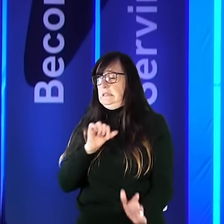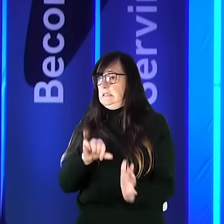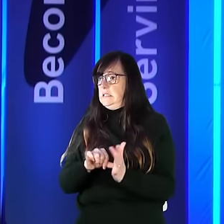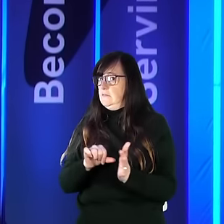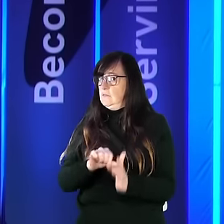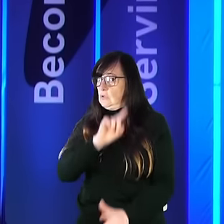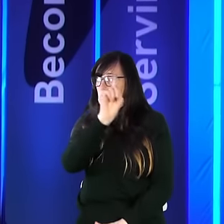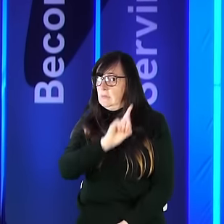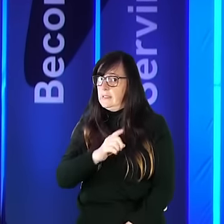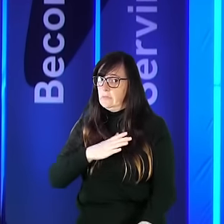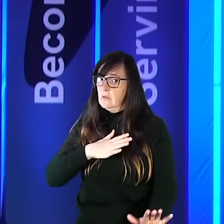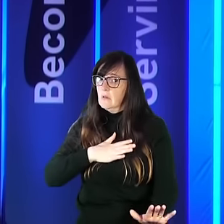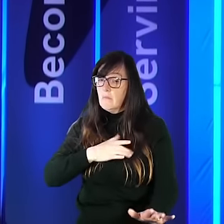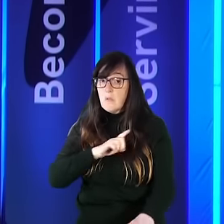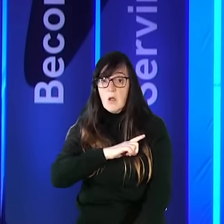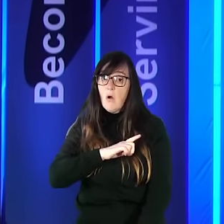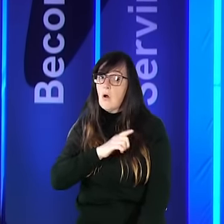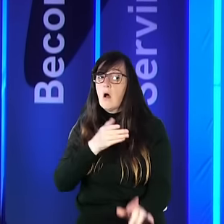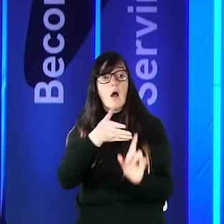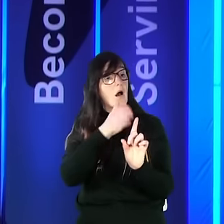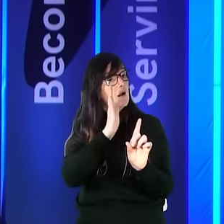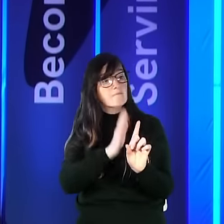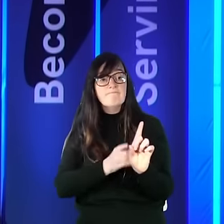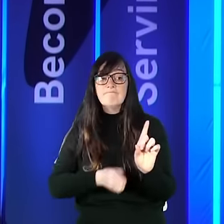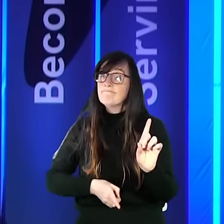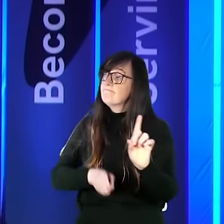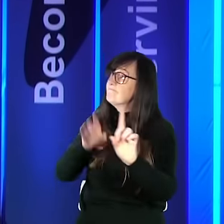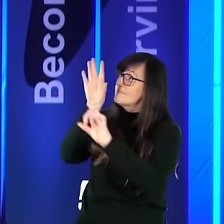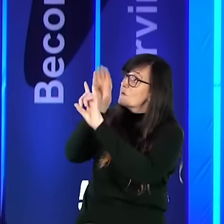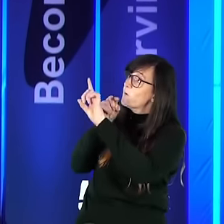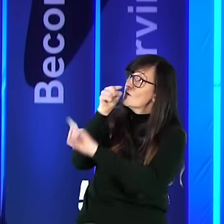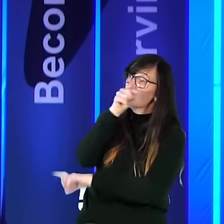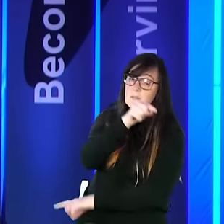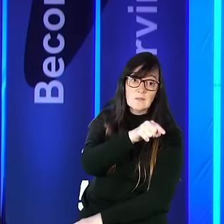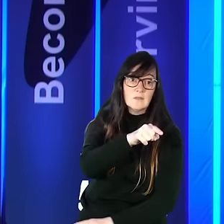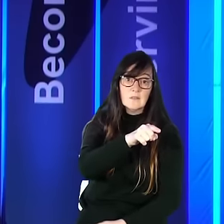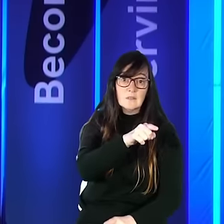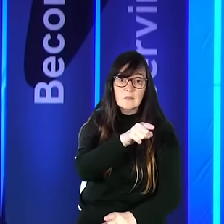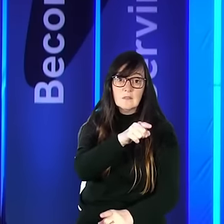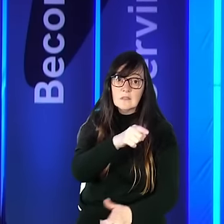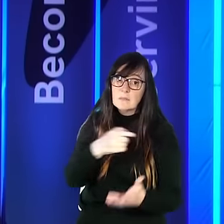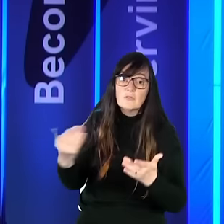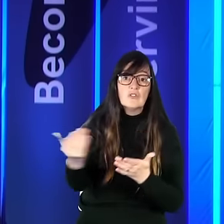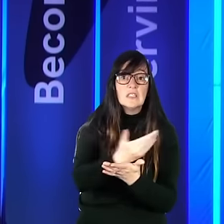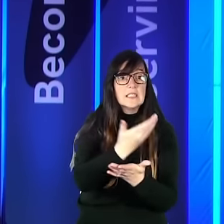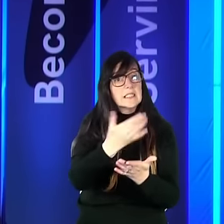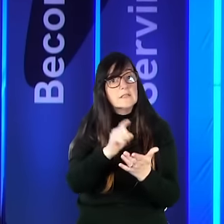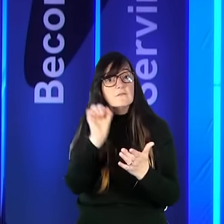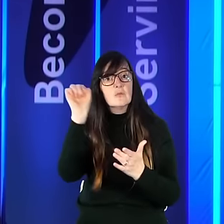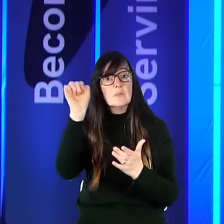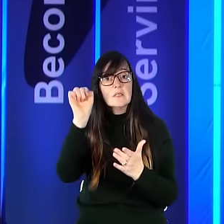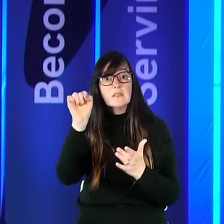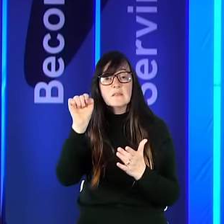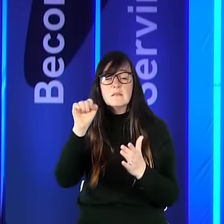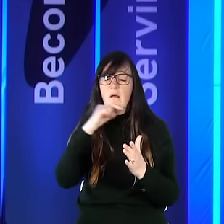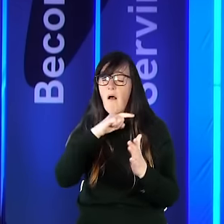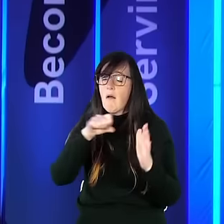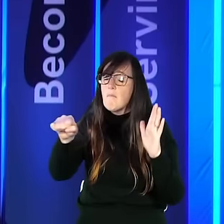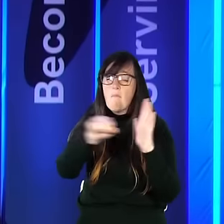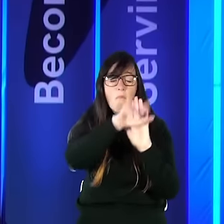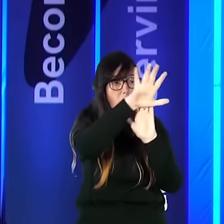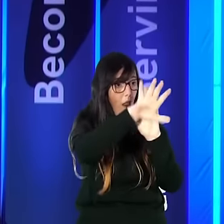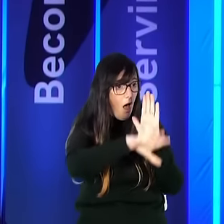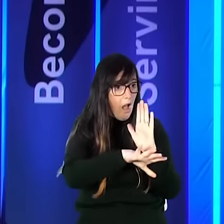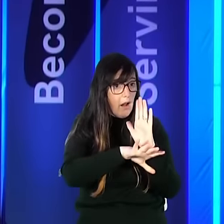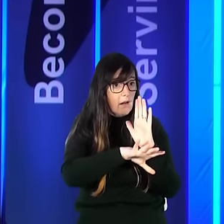God's image. They have been redeemed by the blood of God's Son, and they will partake in eternal glory with